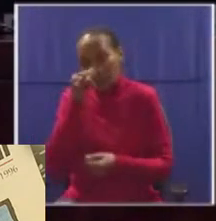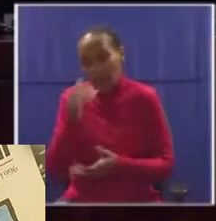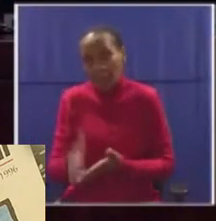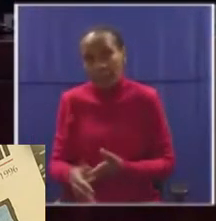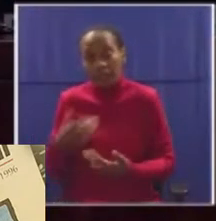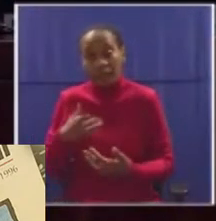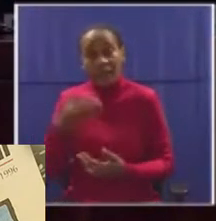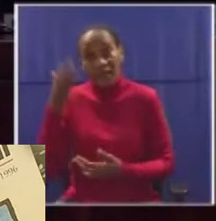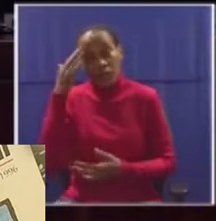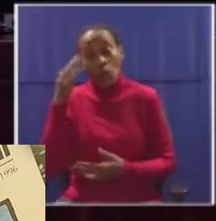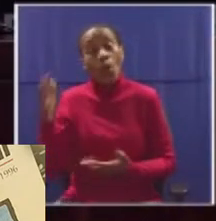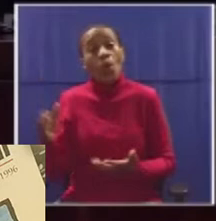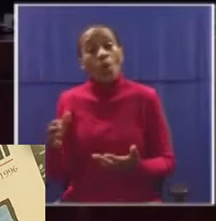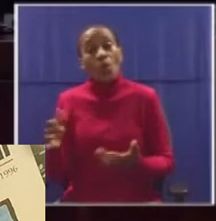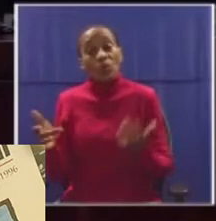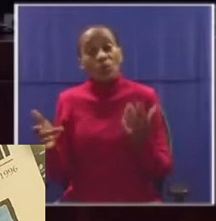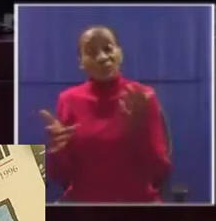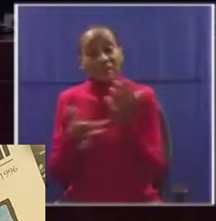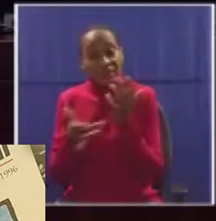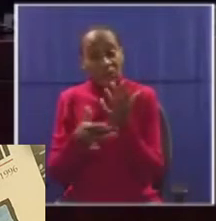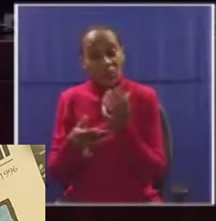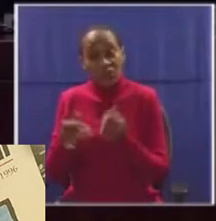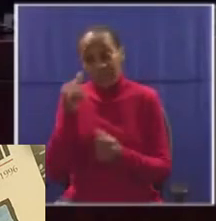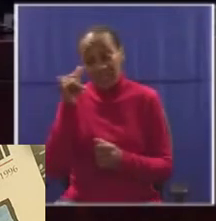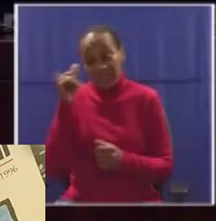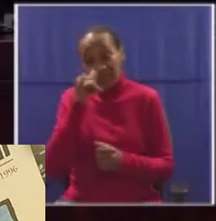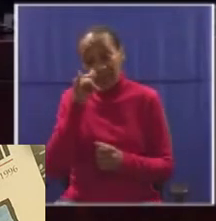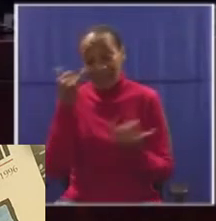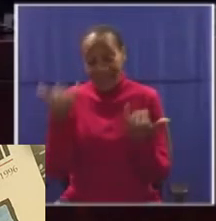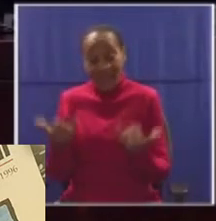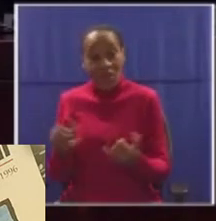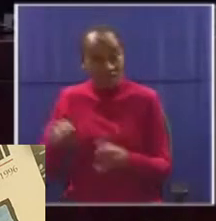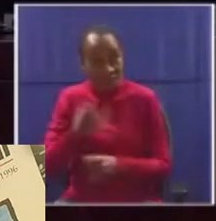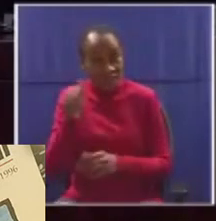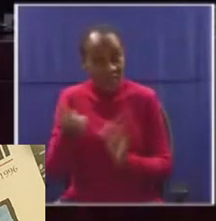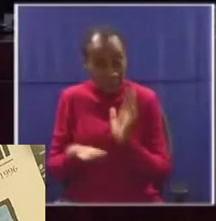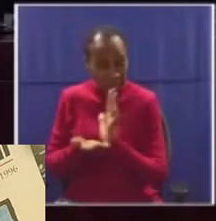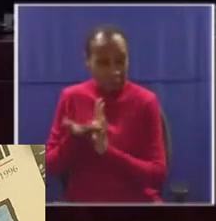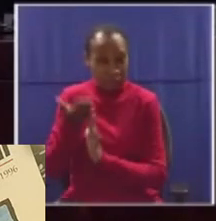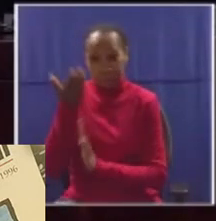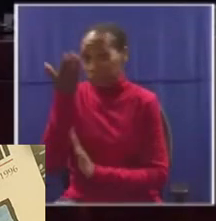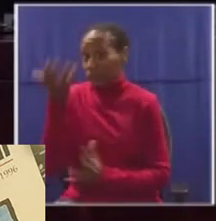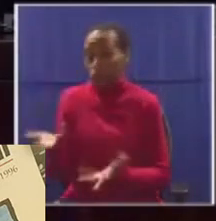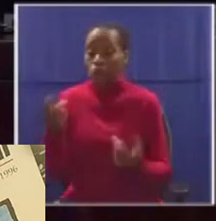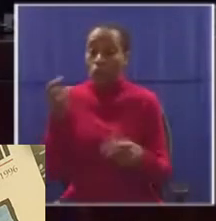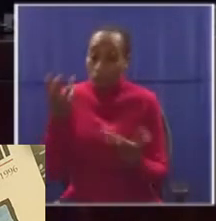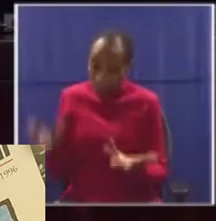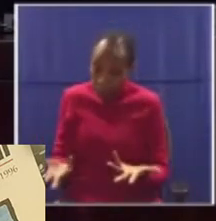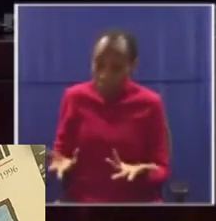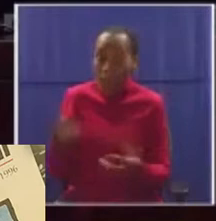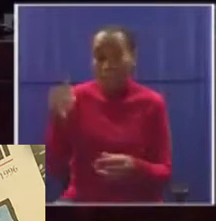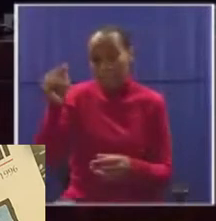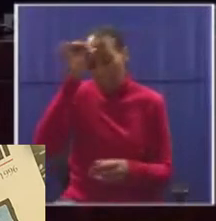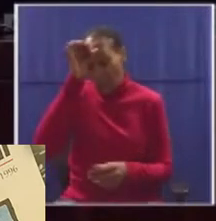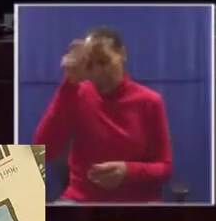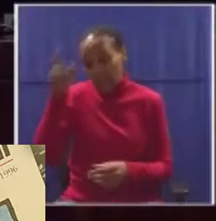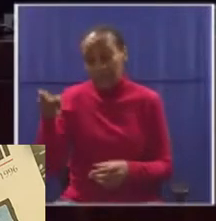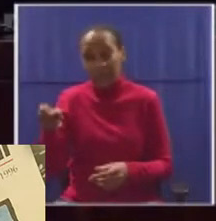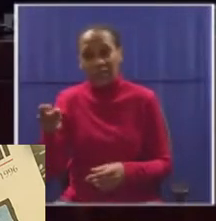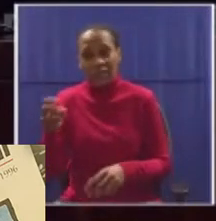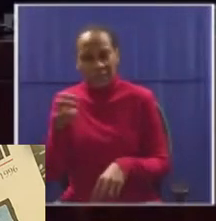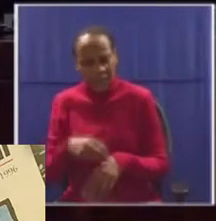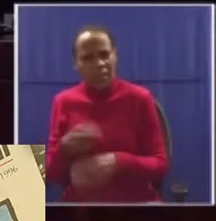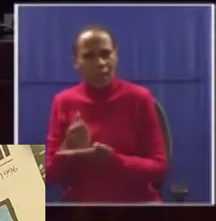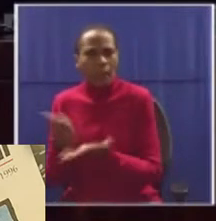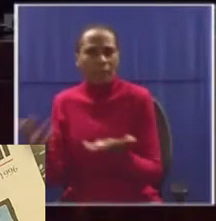we know that cyber crime particularly is on the increase in South Africa and having spoken to police officers recently we found